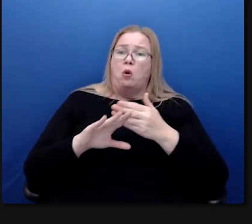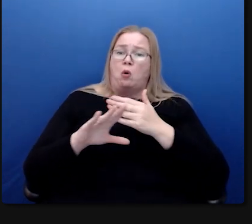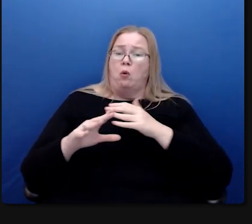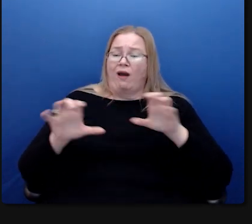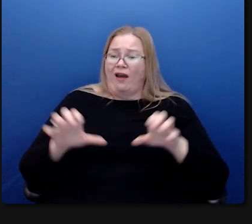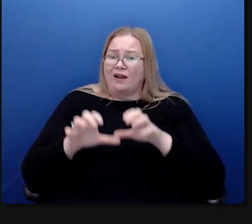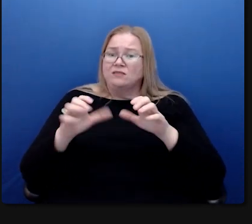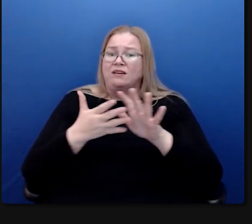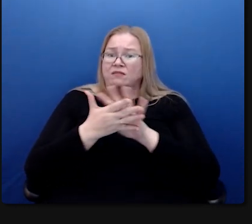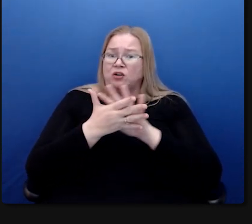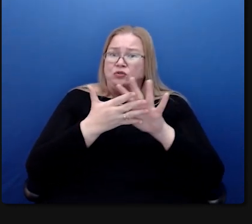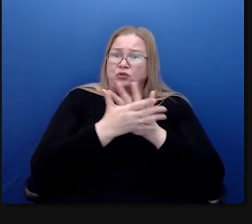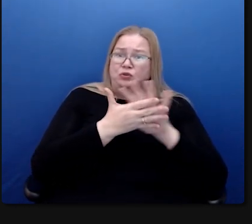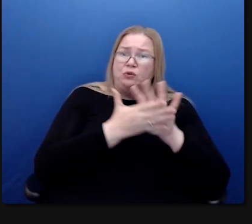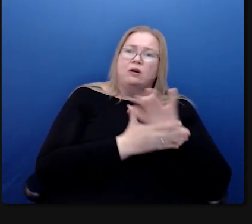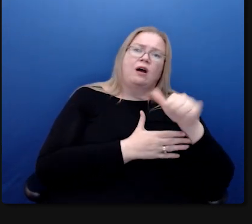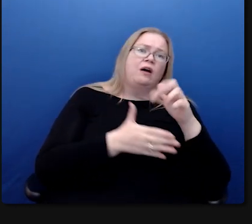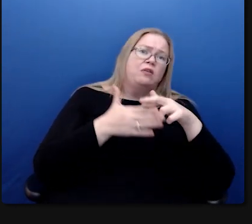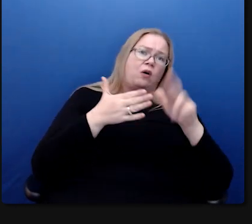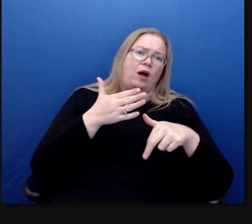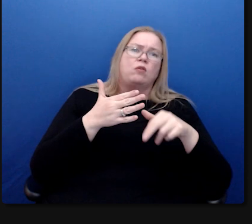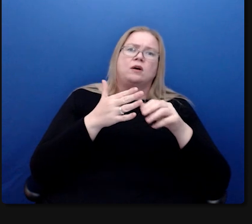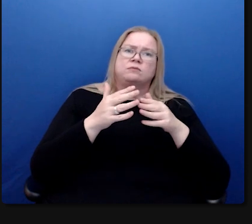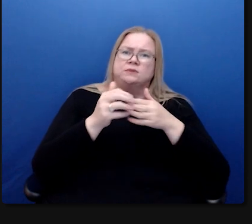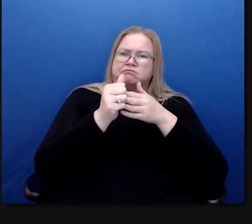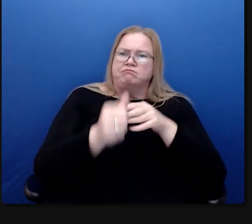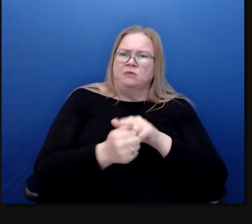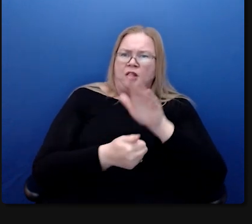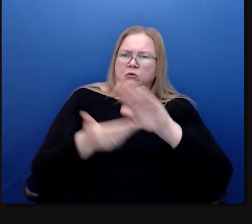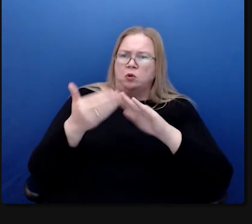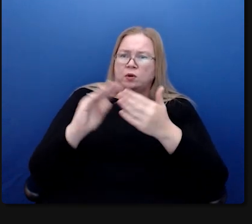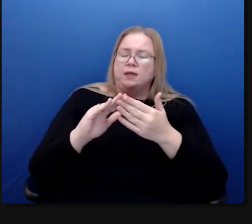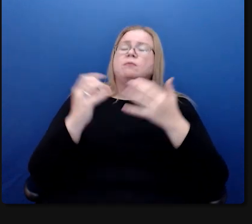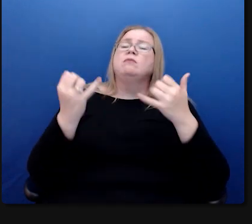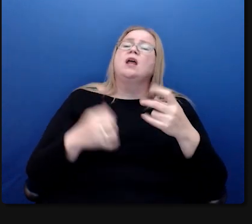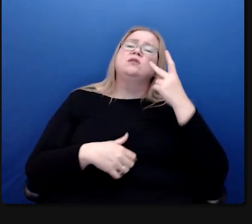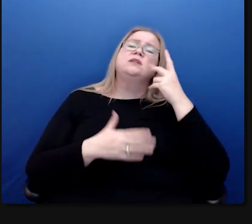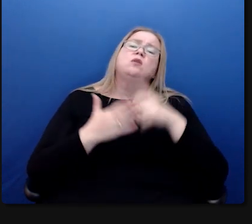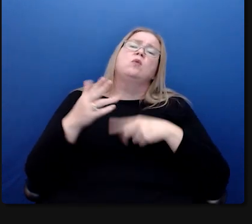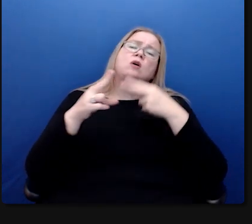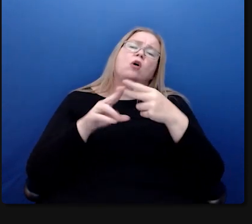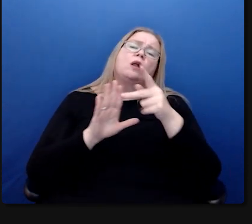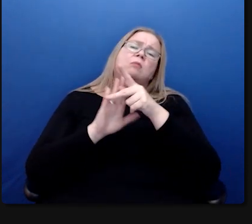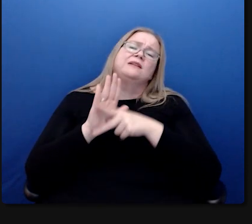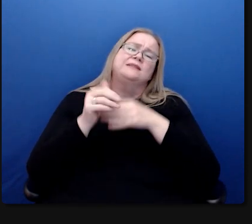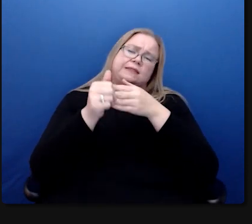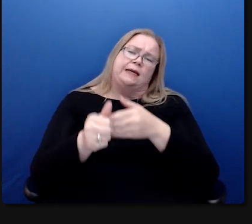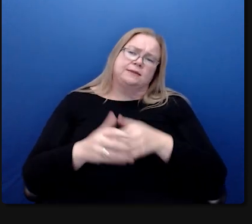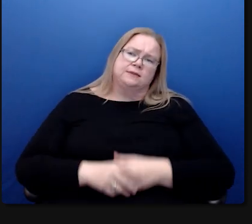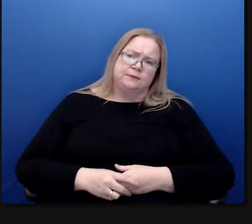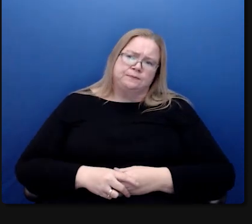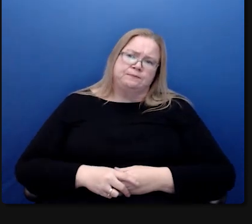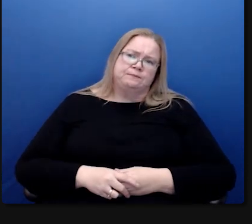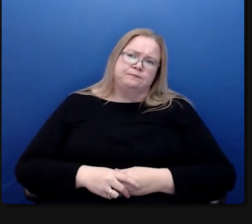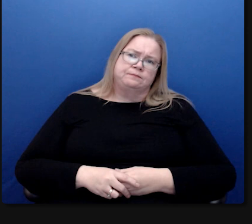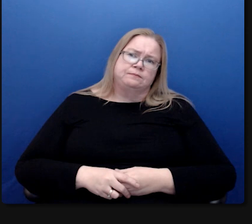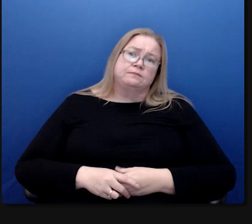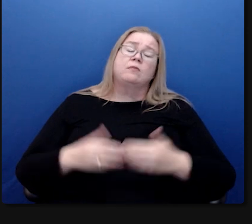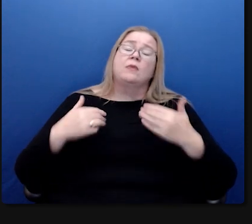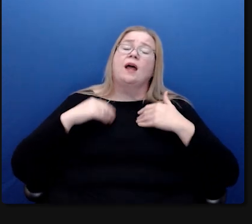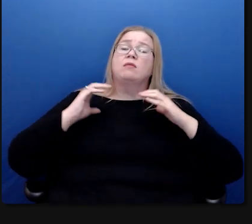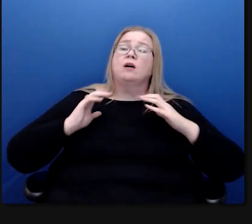slang, the newest variation of a swear word. Let's take this example here. Full name is being a light bully word.